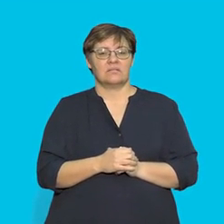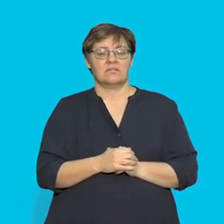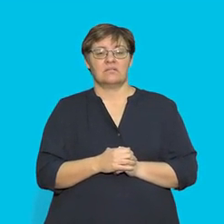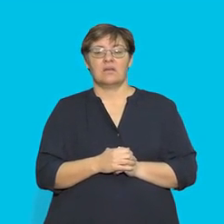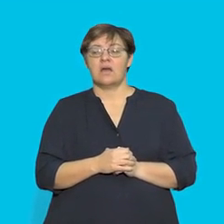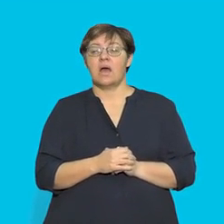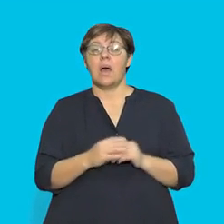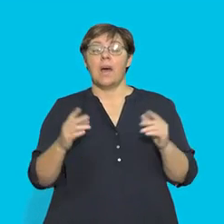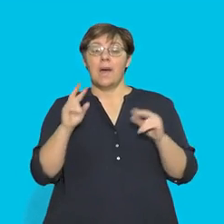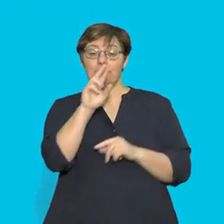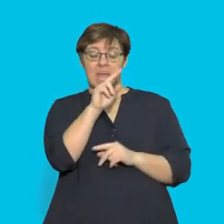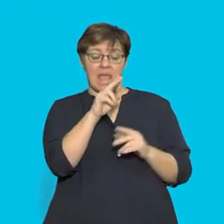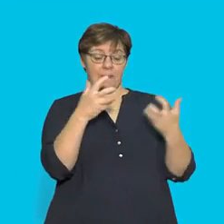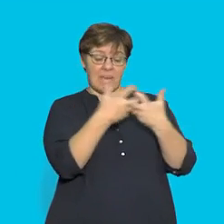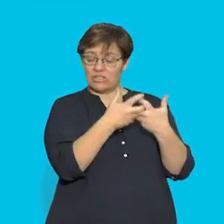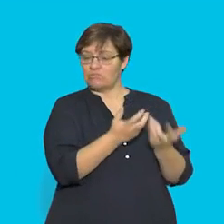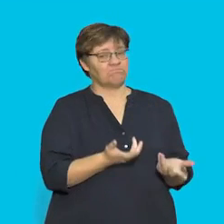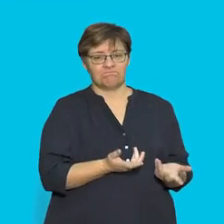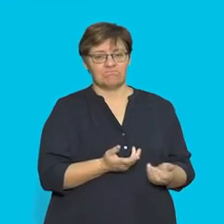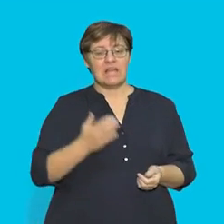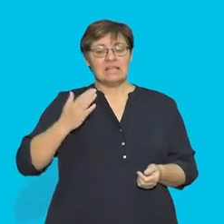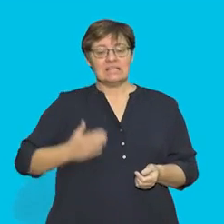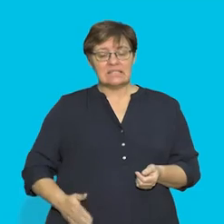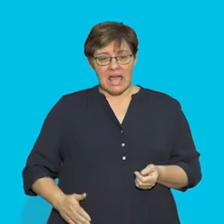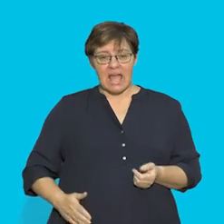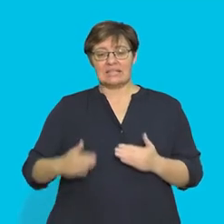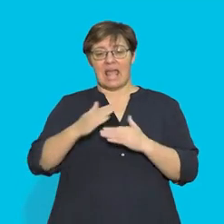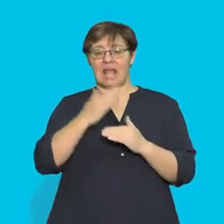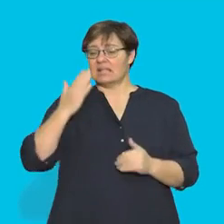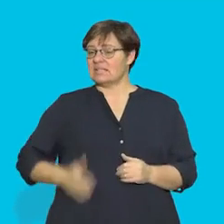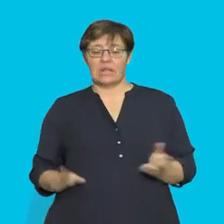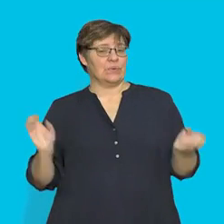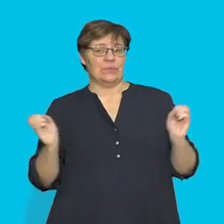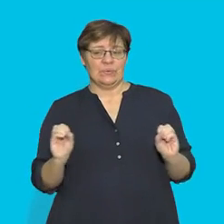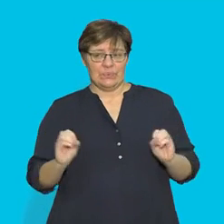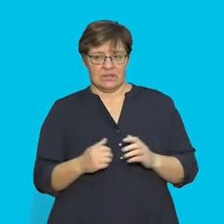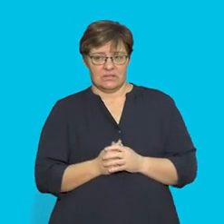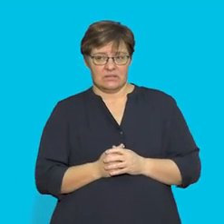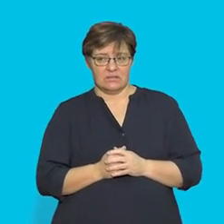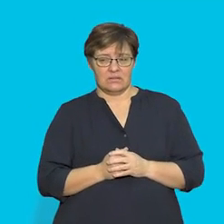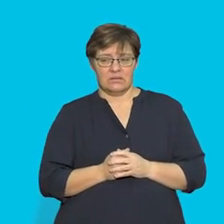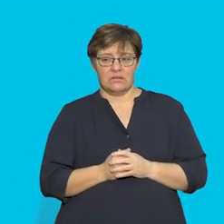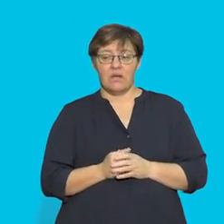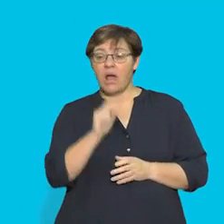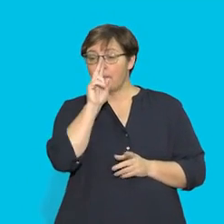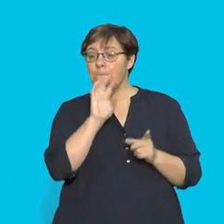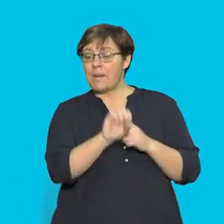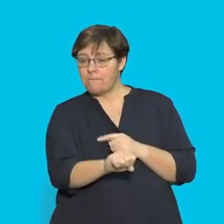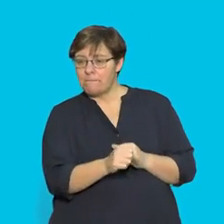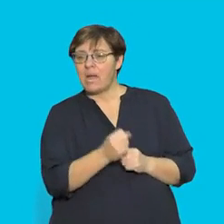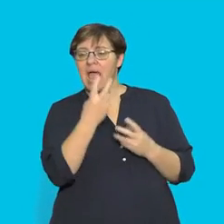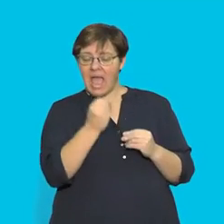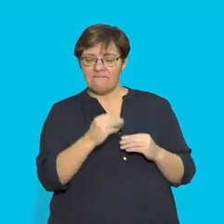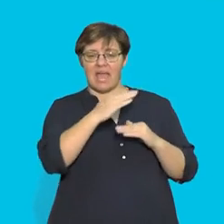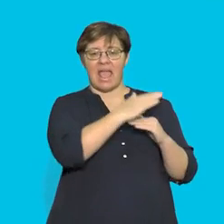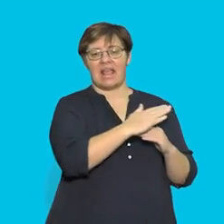have a matching pair and we don't have side angle side either. But if you notice, we